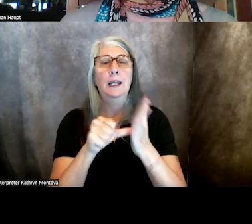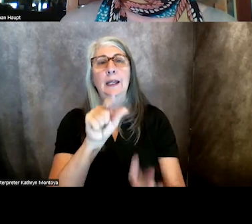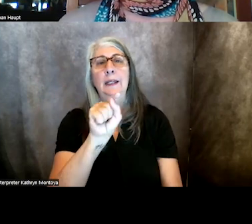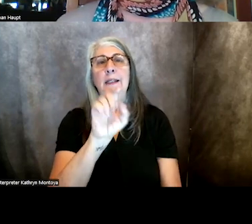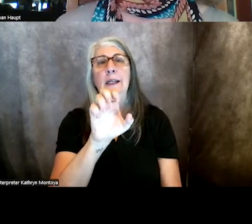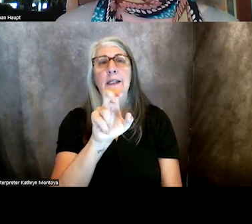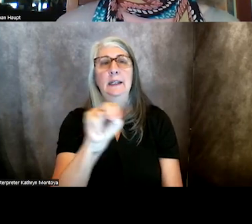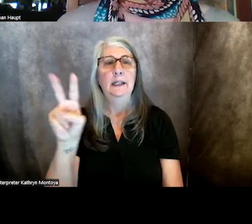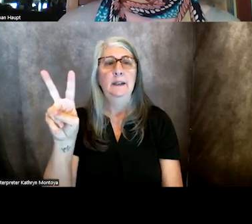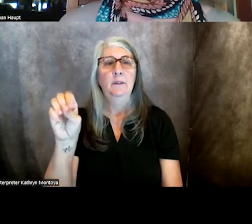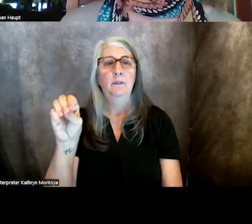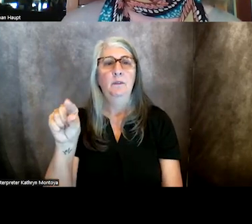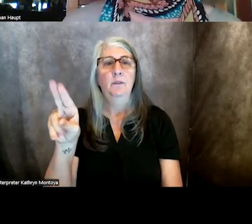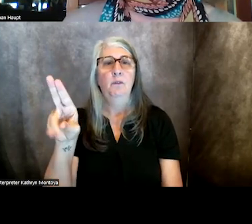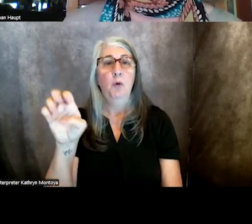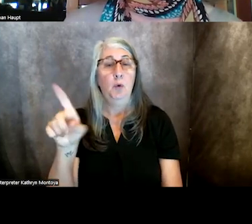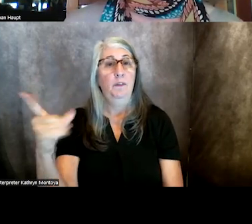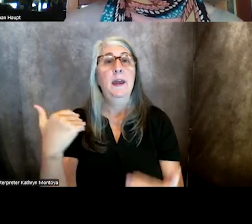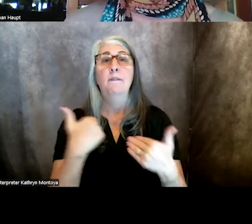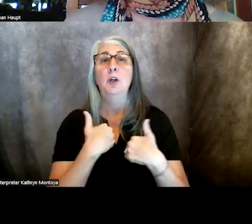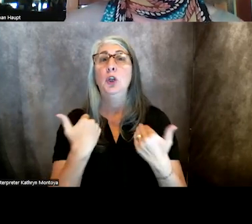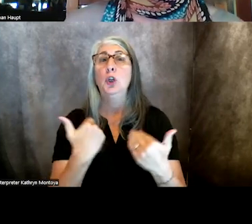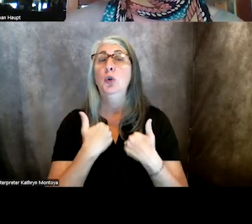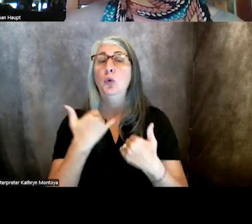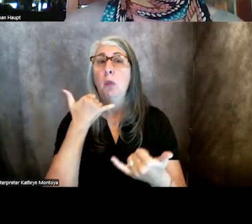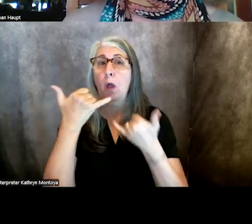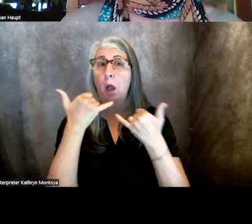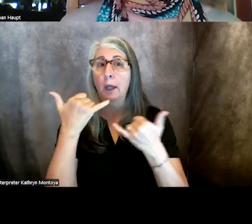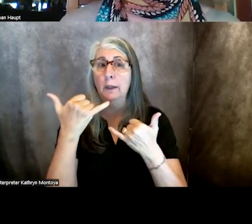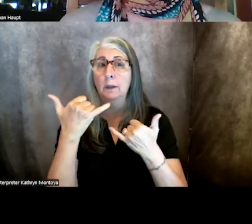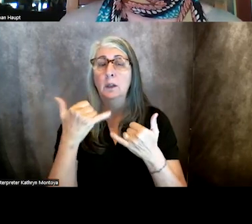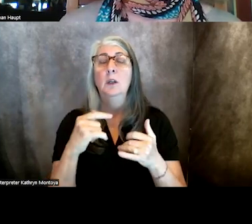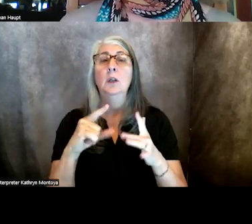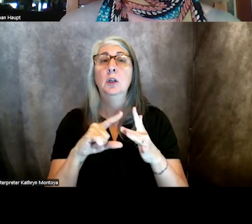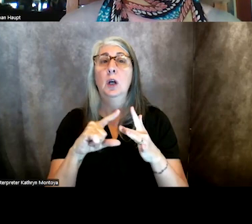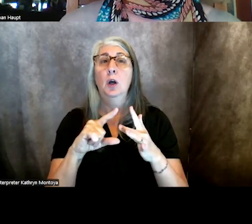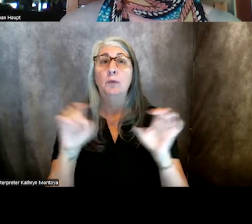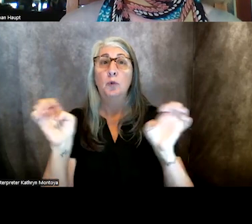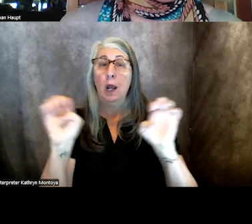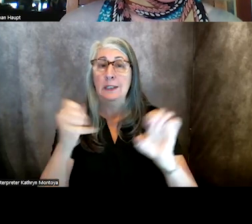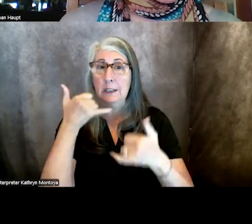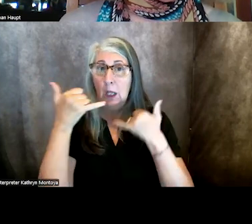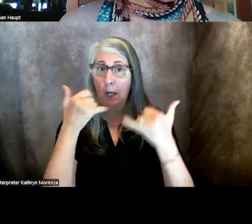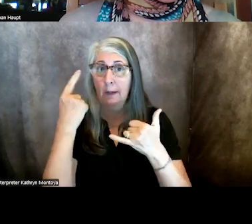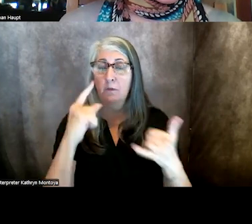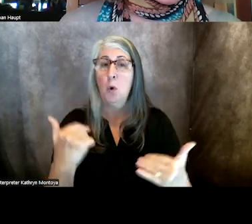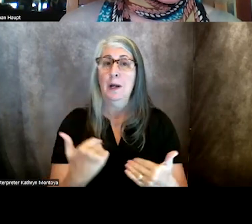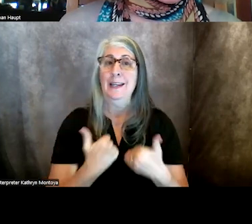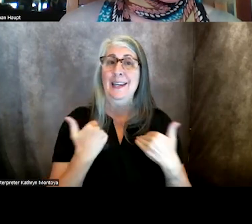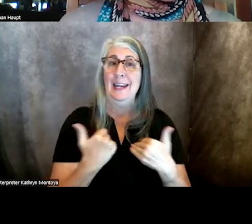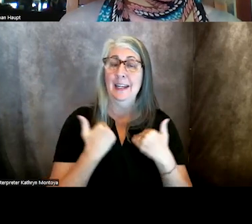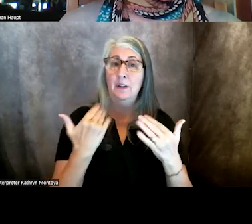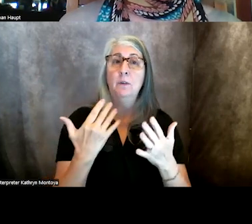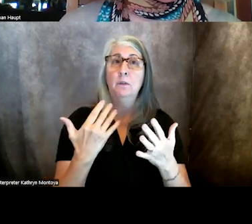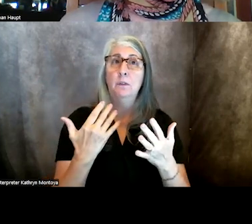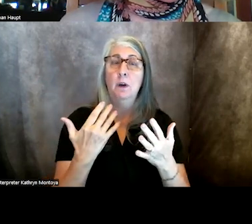is a youth line starting a crisis line run by Native youth for Native youth. And it really